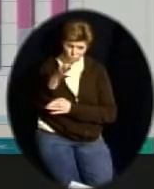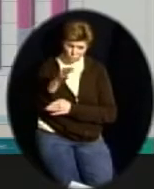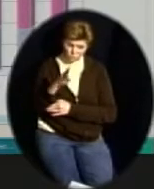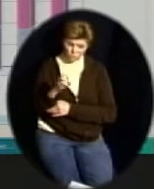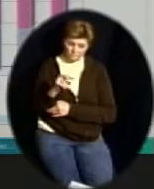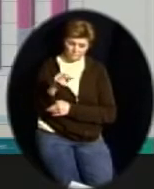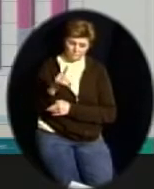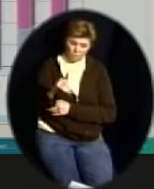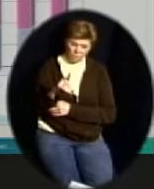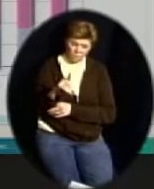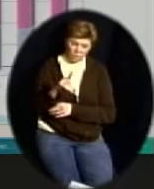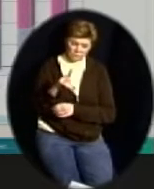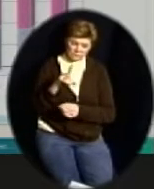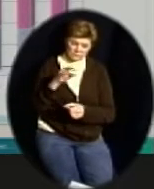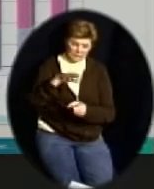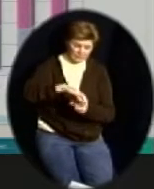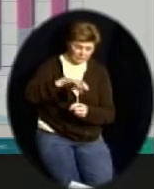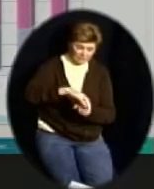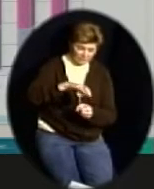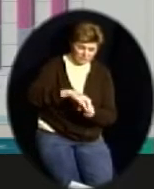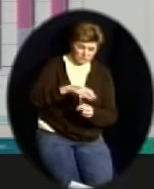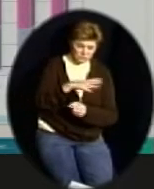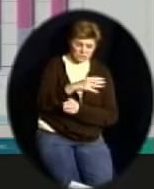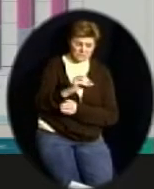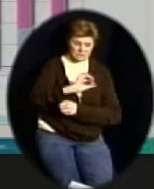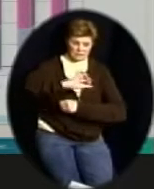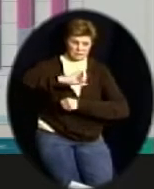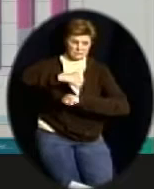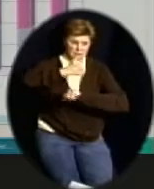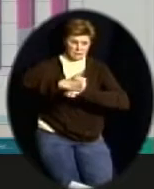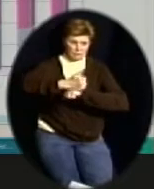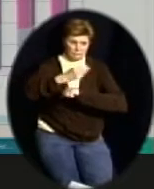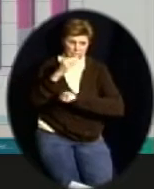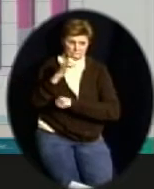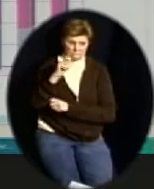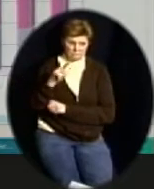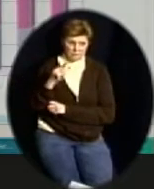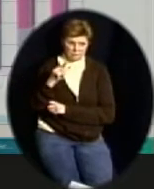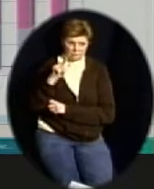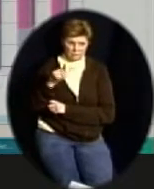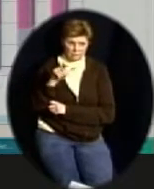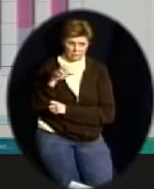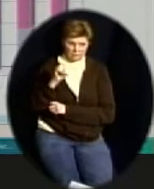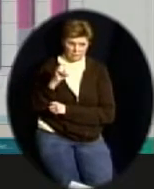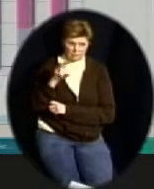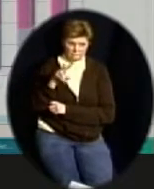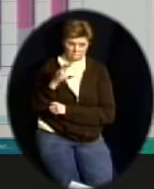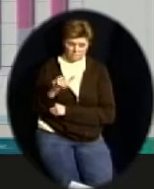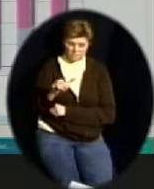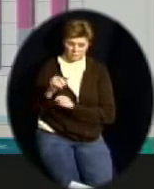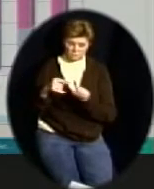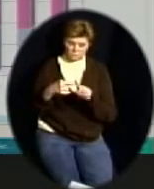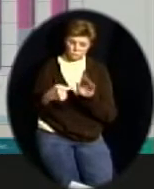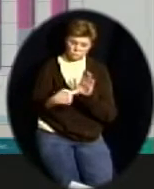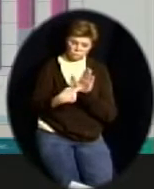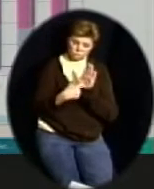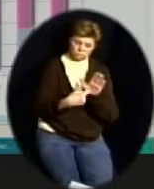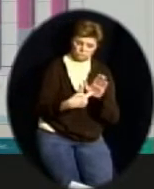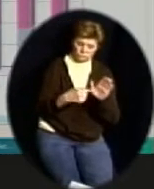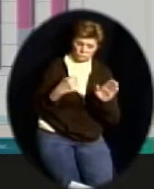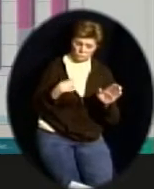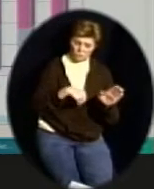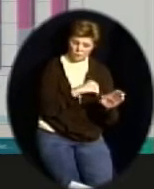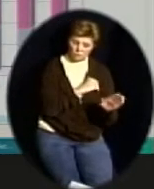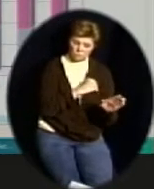create mill levies that are going to work with them in a balanced way, I think that that reflects very kindly. The same is true for the $60 million